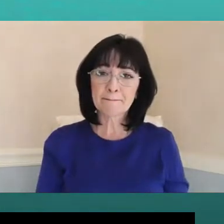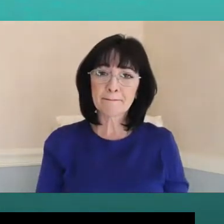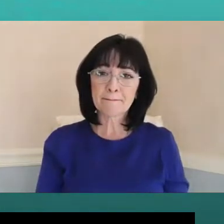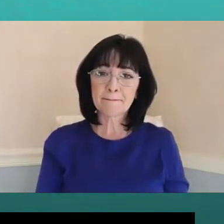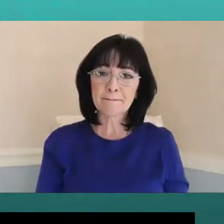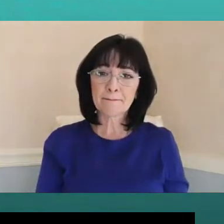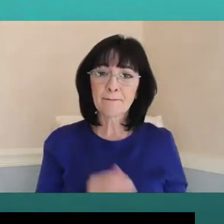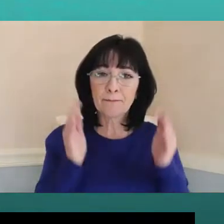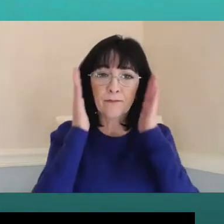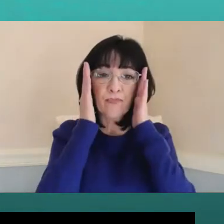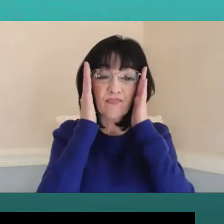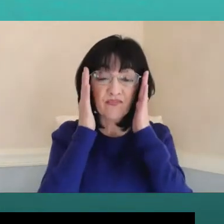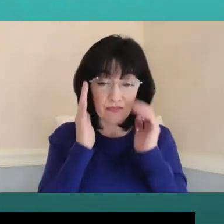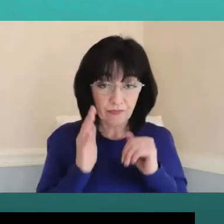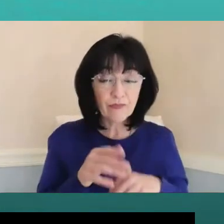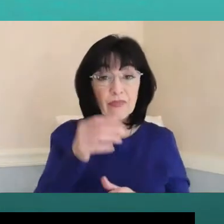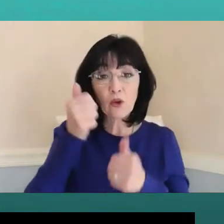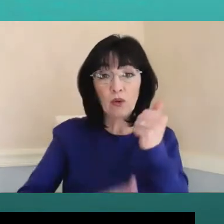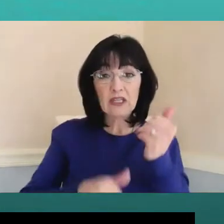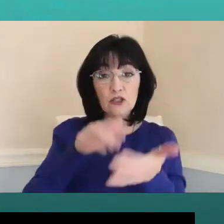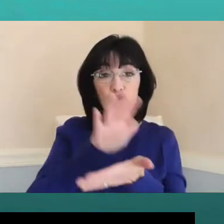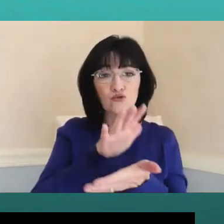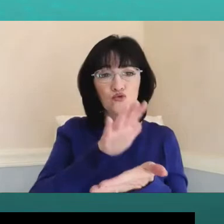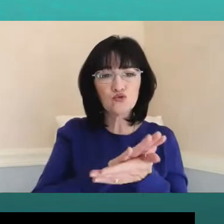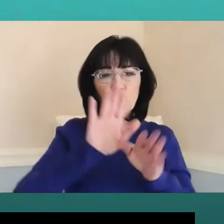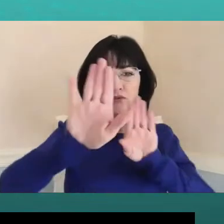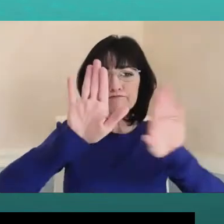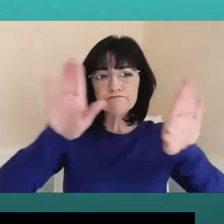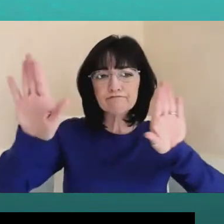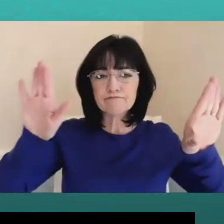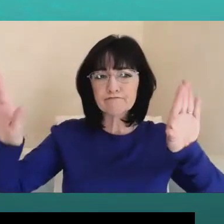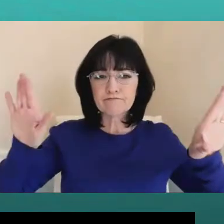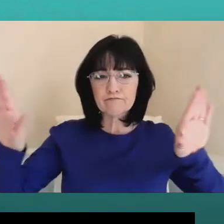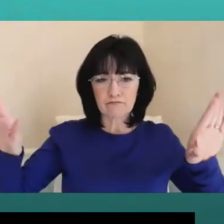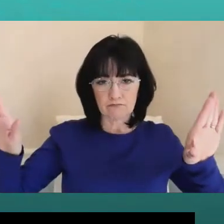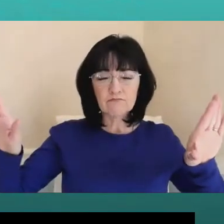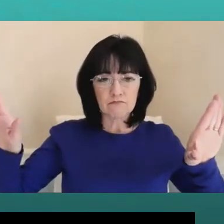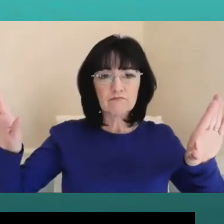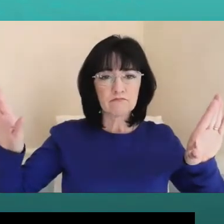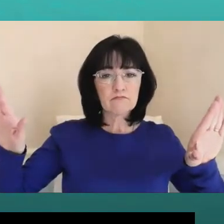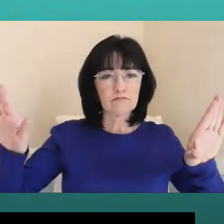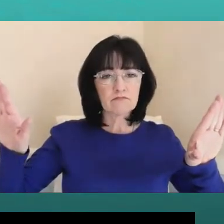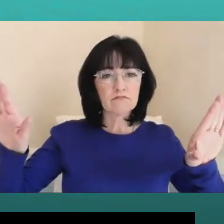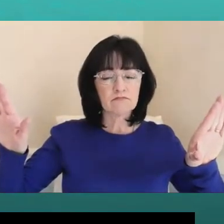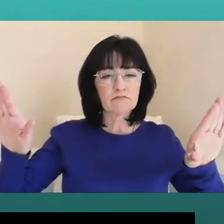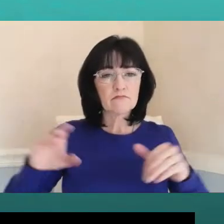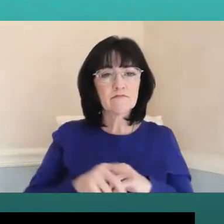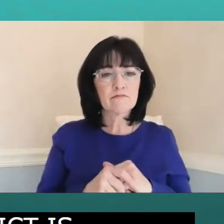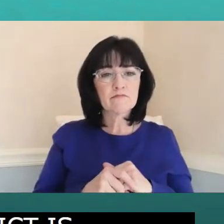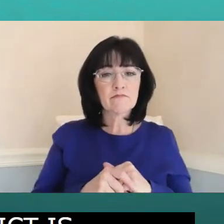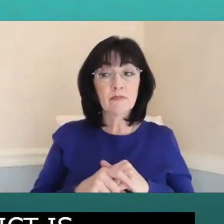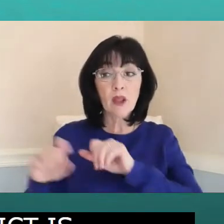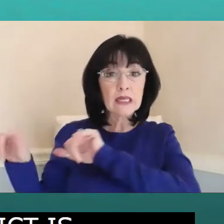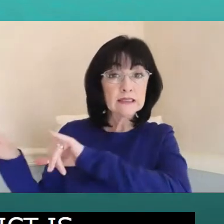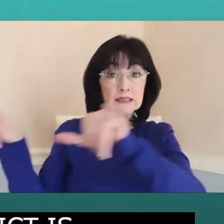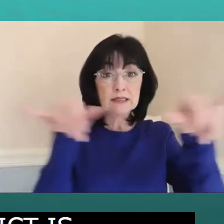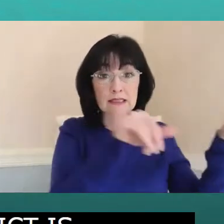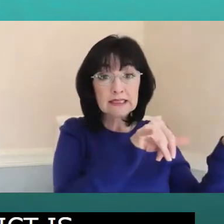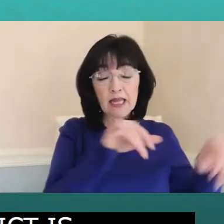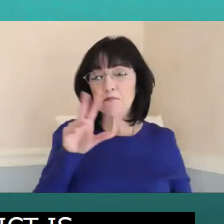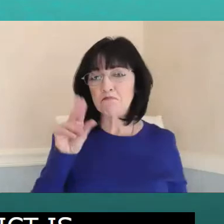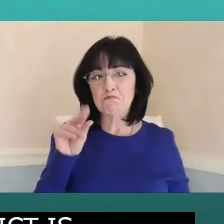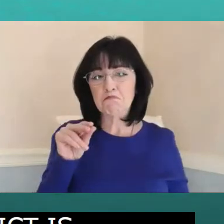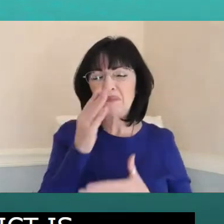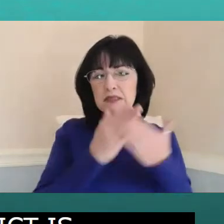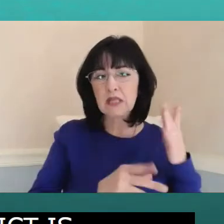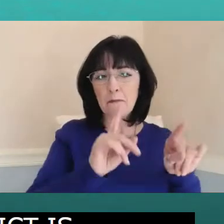So each school is handling that, each district's handling that a little differently. And so the best thing to do would be to